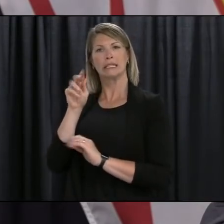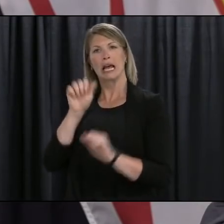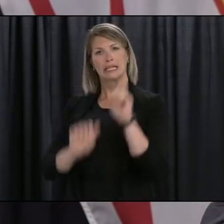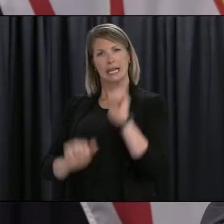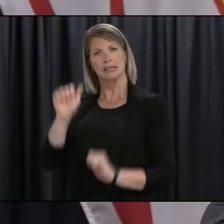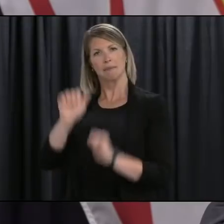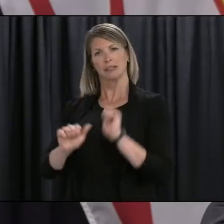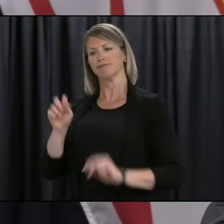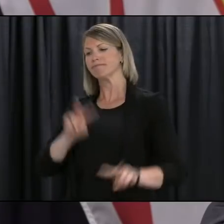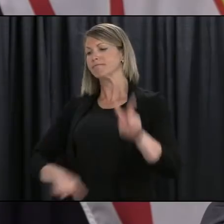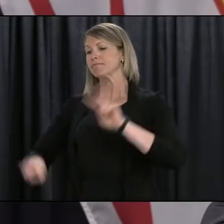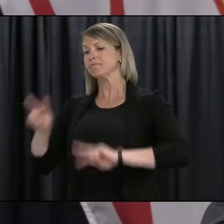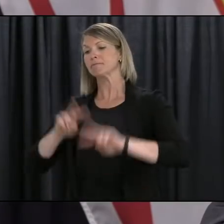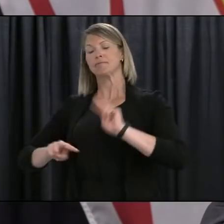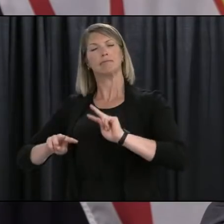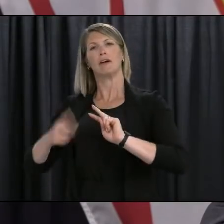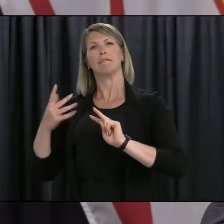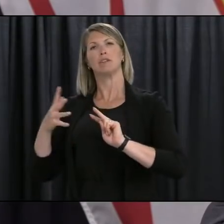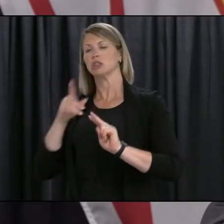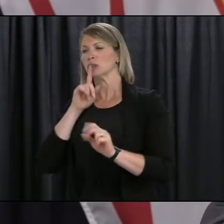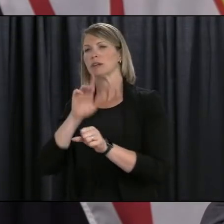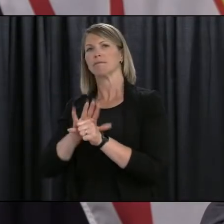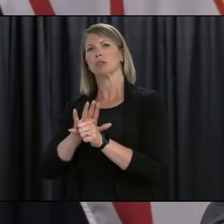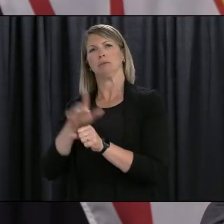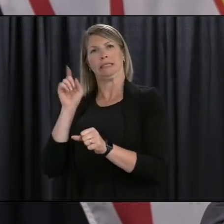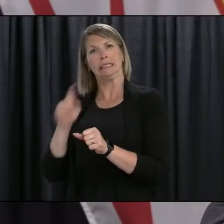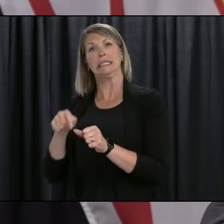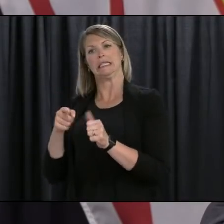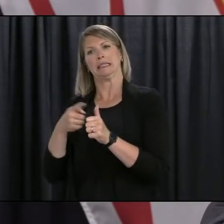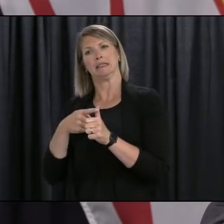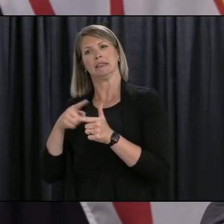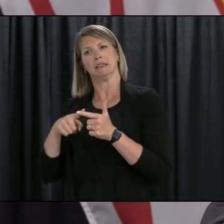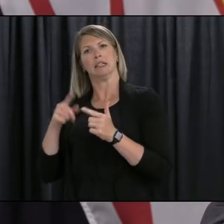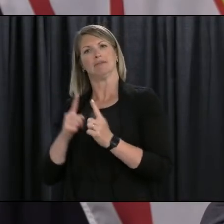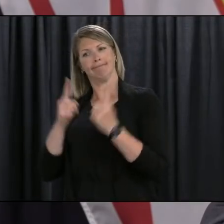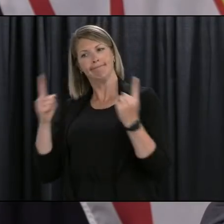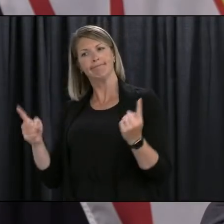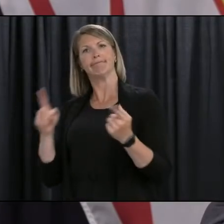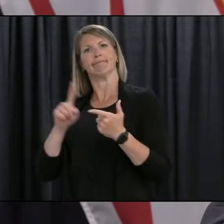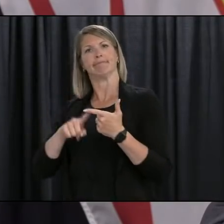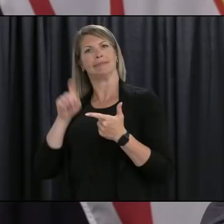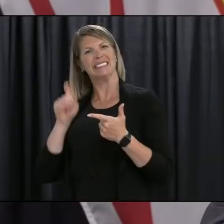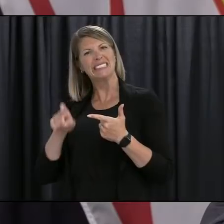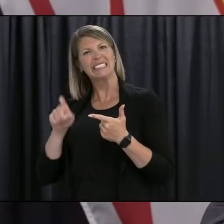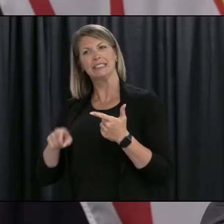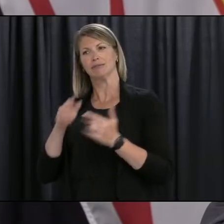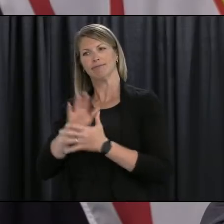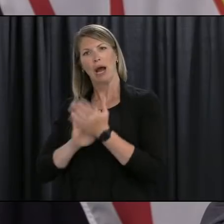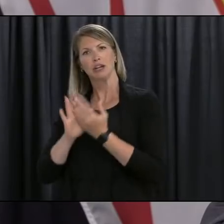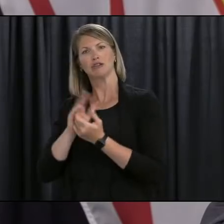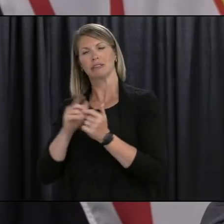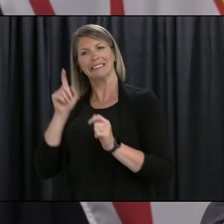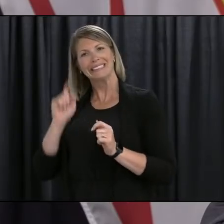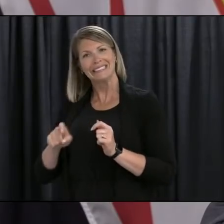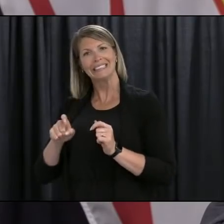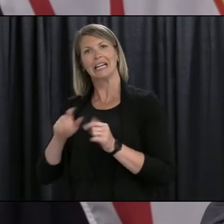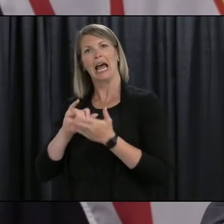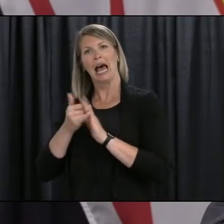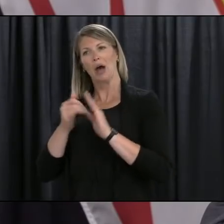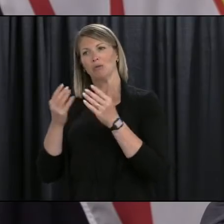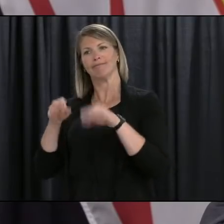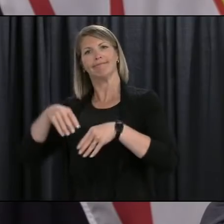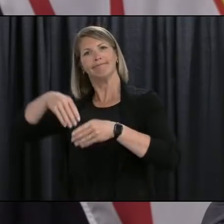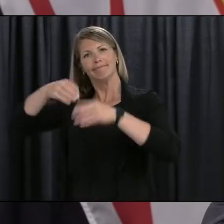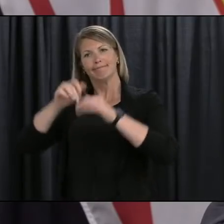are in place, but also realizing that there's some support for those businesses, federally as well, and some support from the province as well to